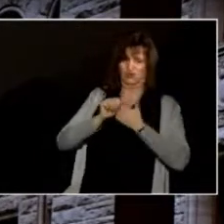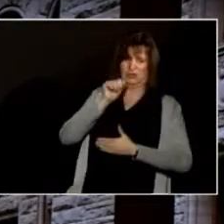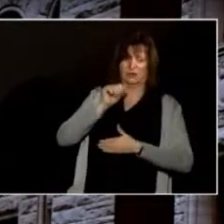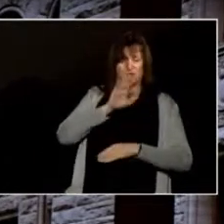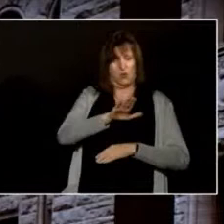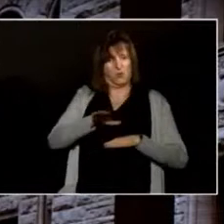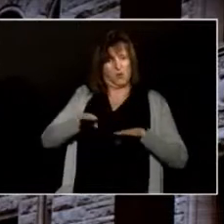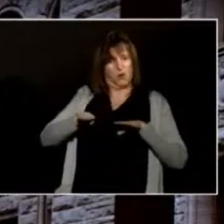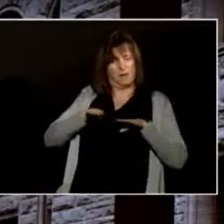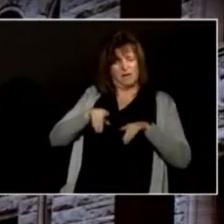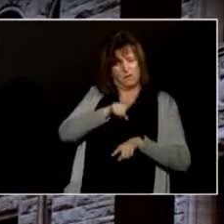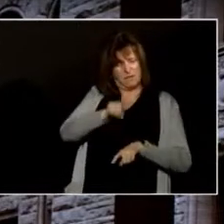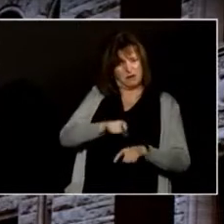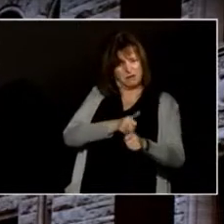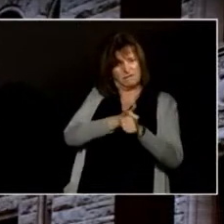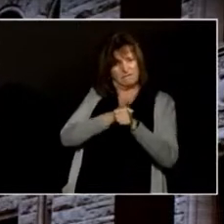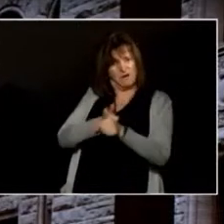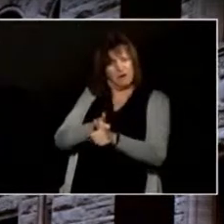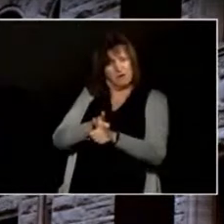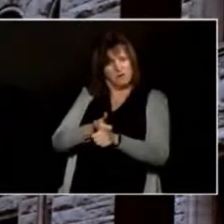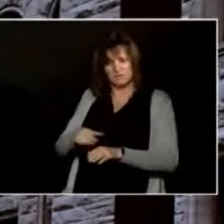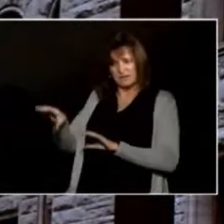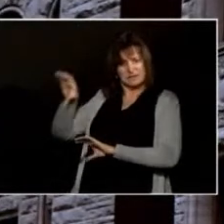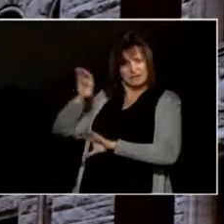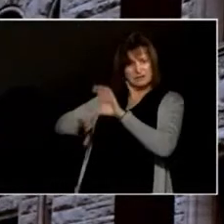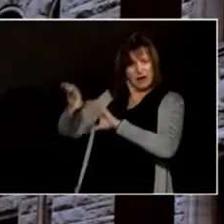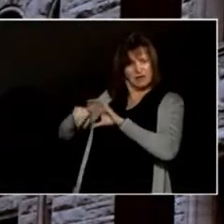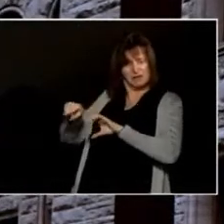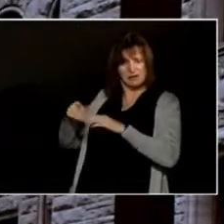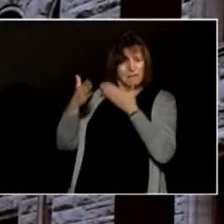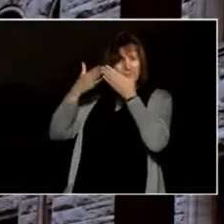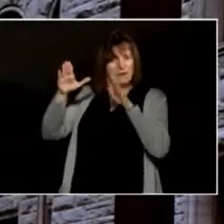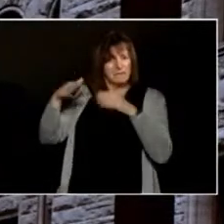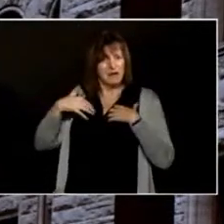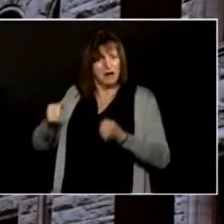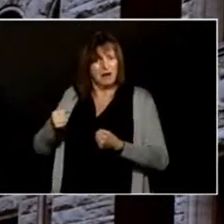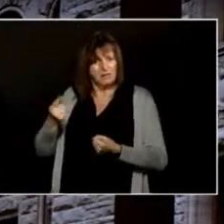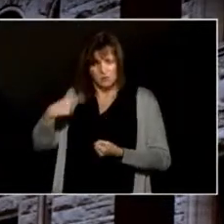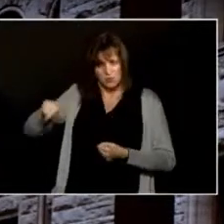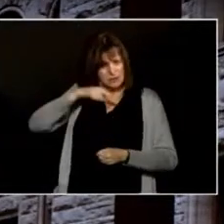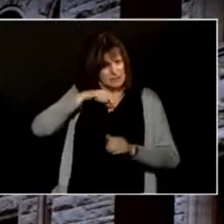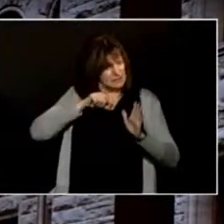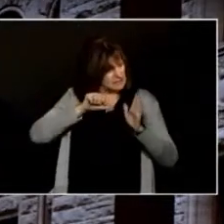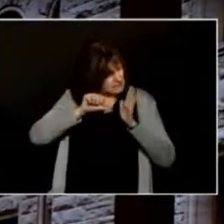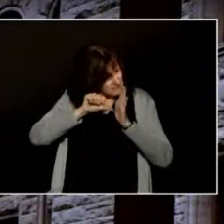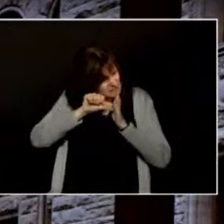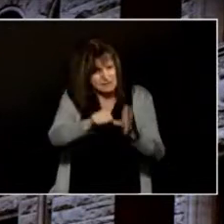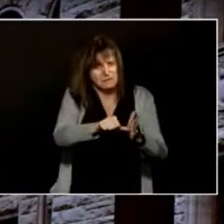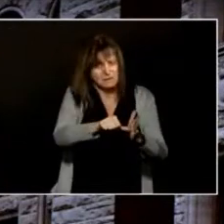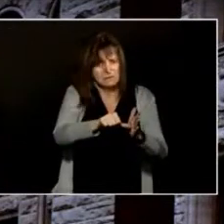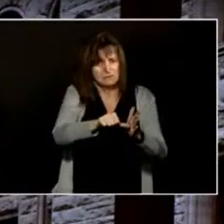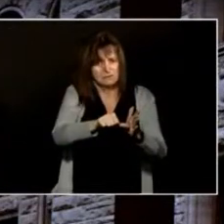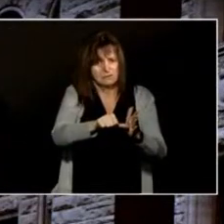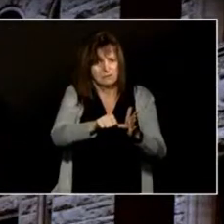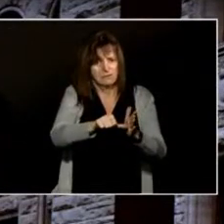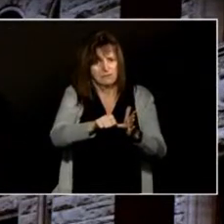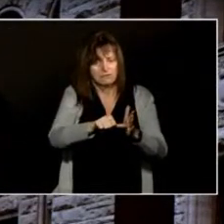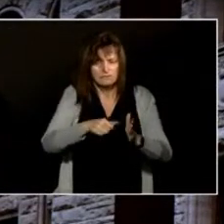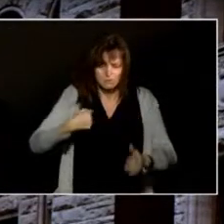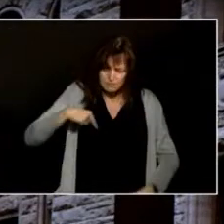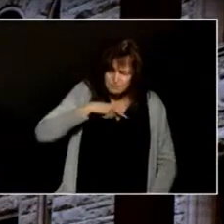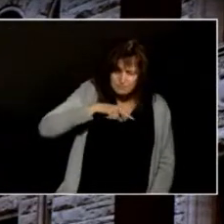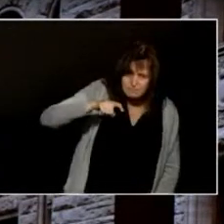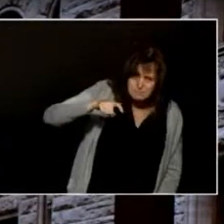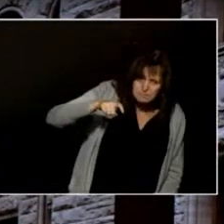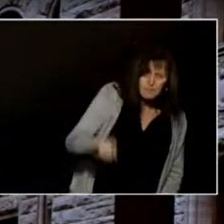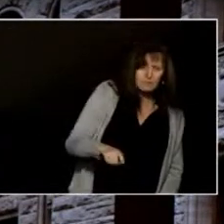like this is an important announcement that dictates the rest of your life or anything like that, or at least the next 4 weeks of your life. So that's that aspect around